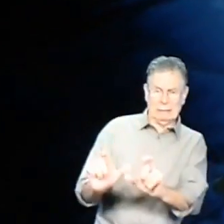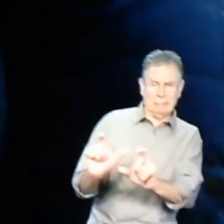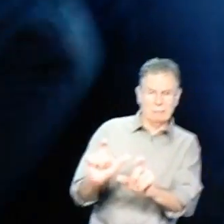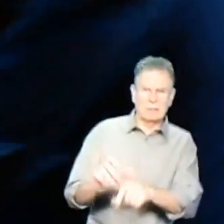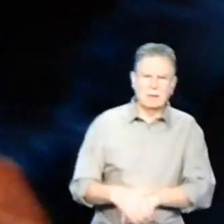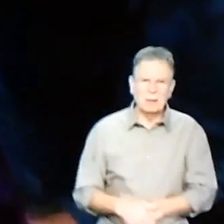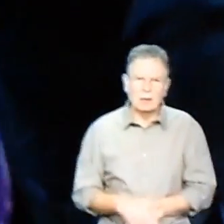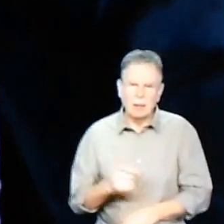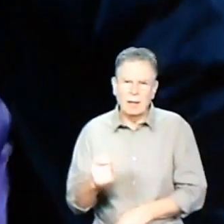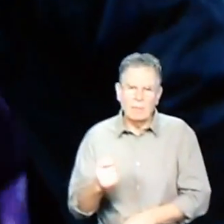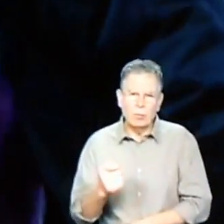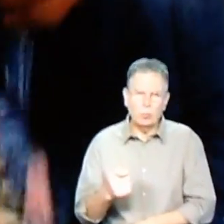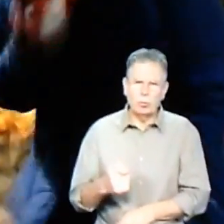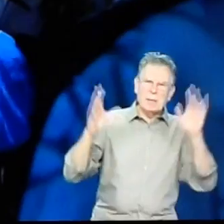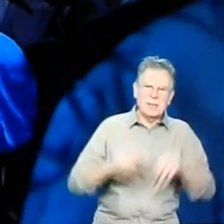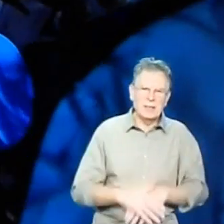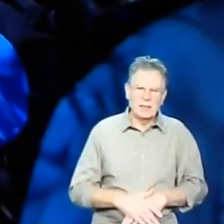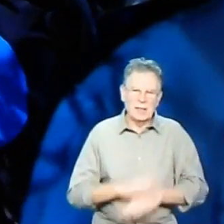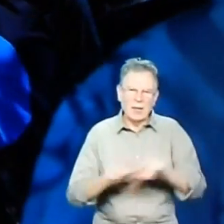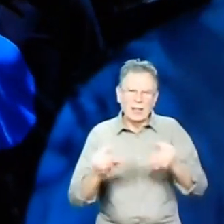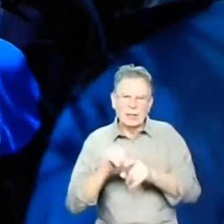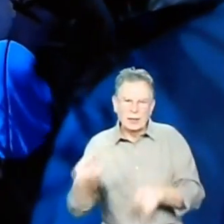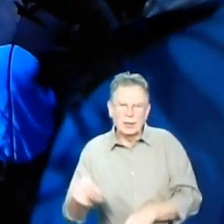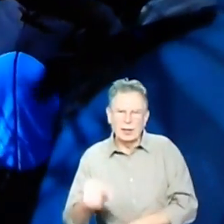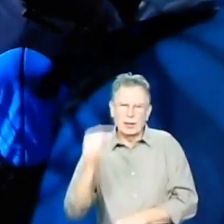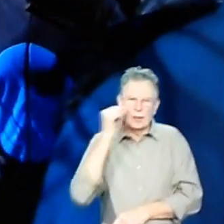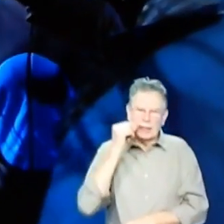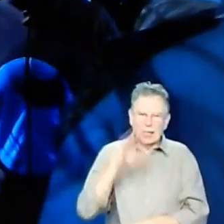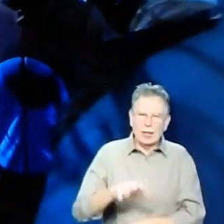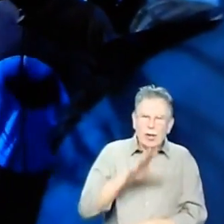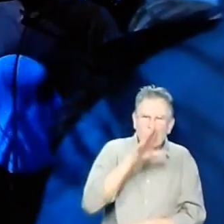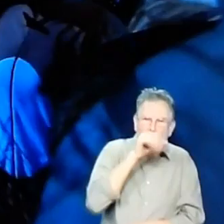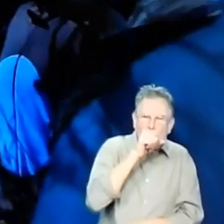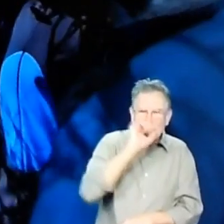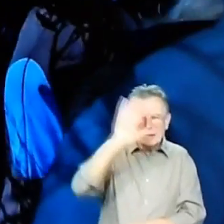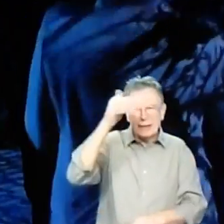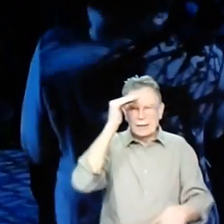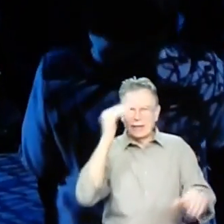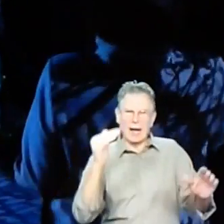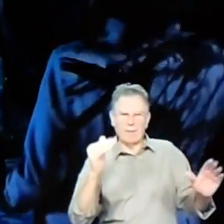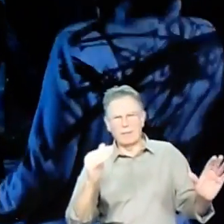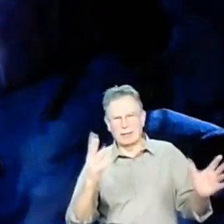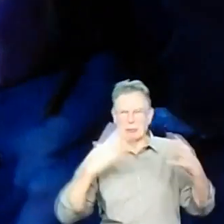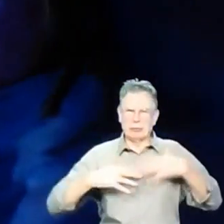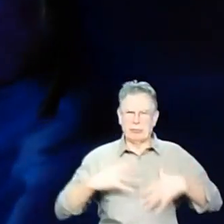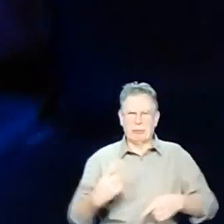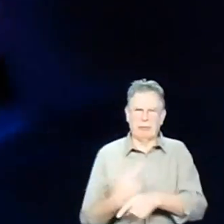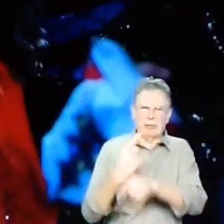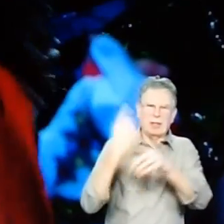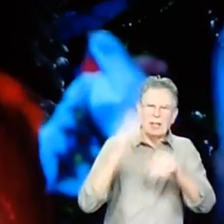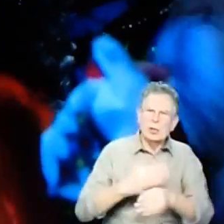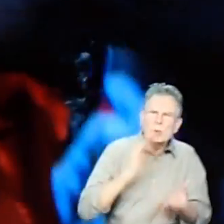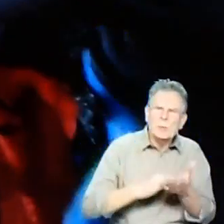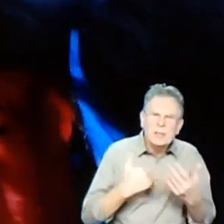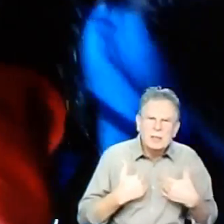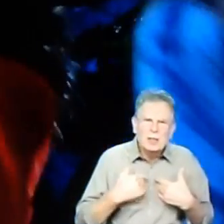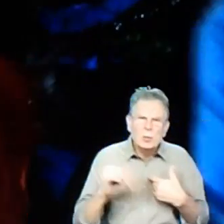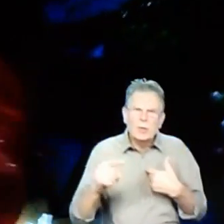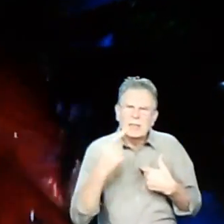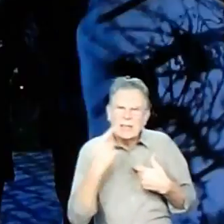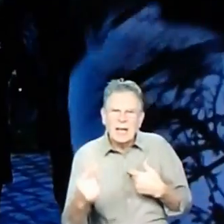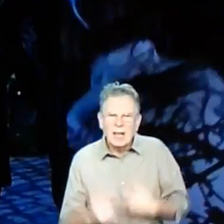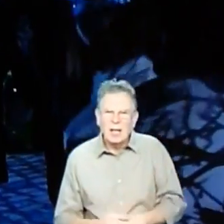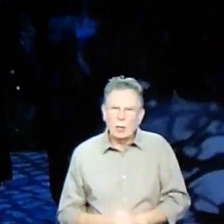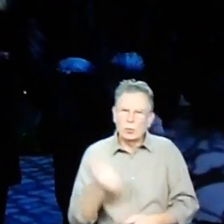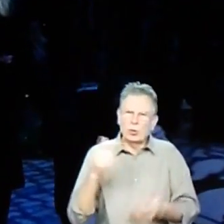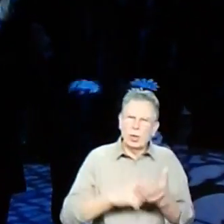See, got a few cheeky streets. Thanks, Camille. Hey, just a little orange charm and a tutu. Excuse me, what did you say? Good job, I don't look like